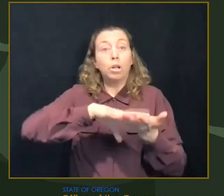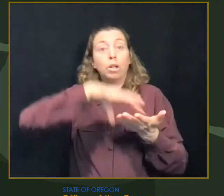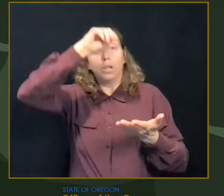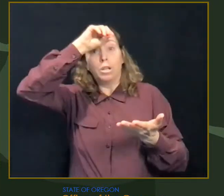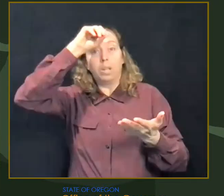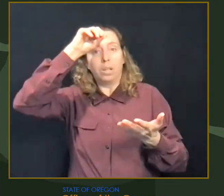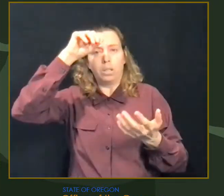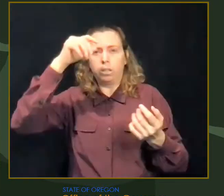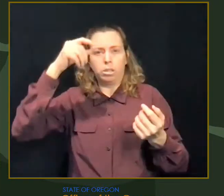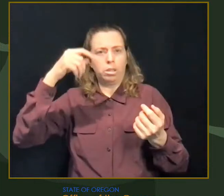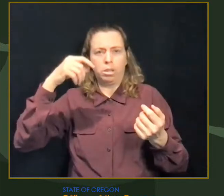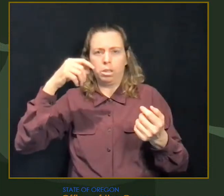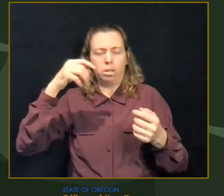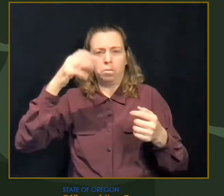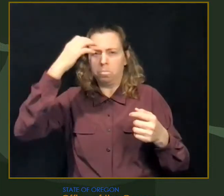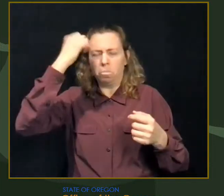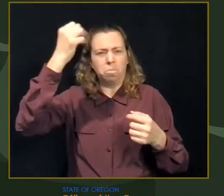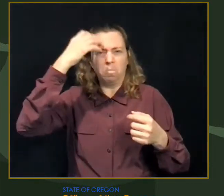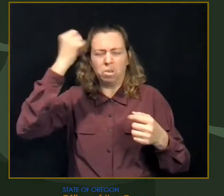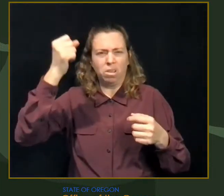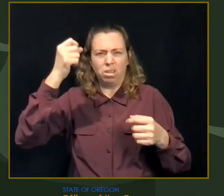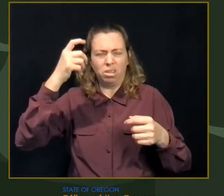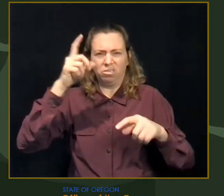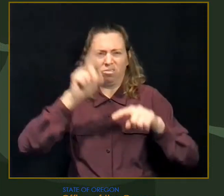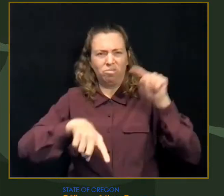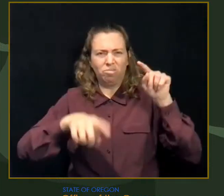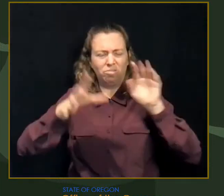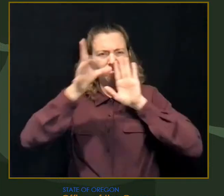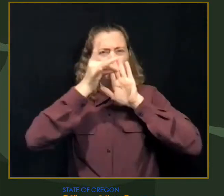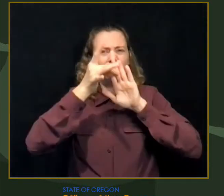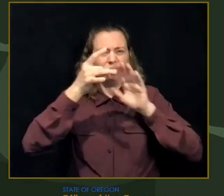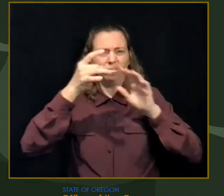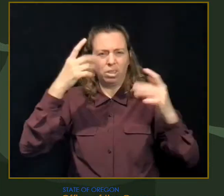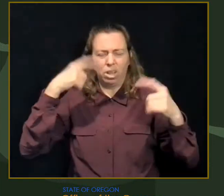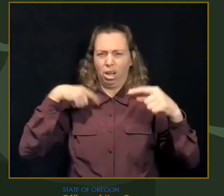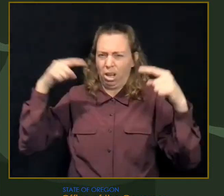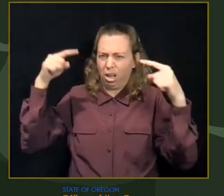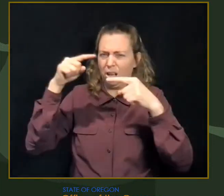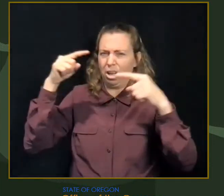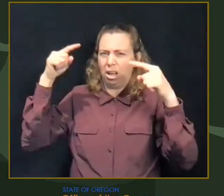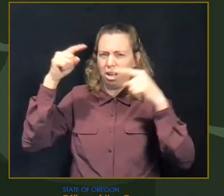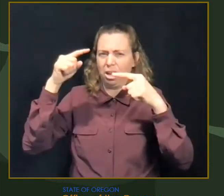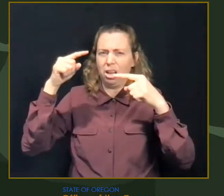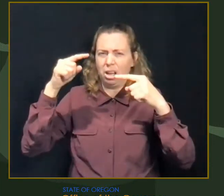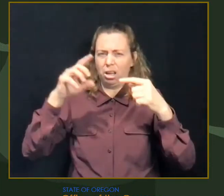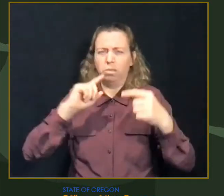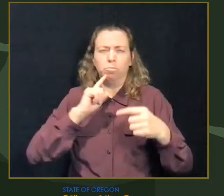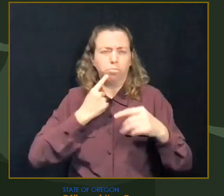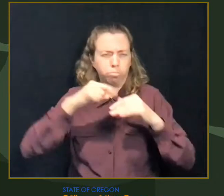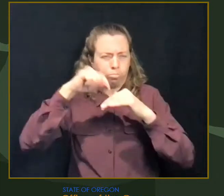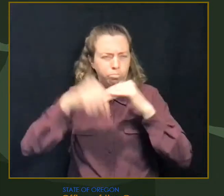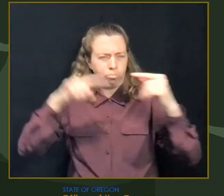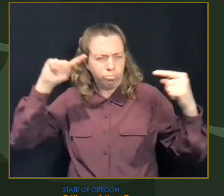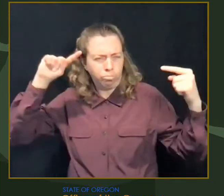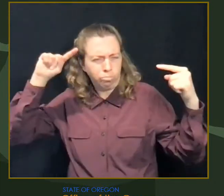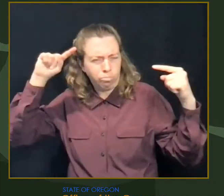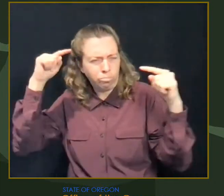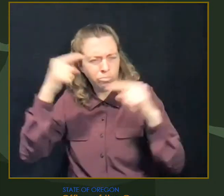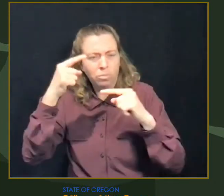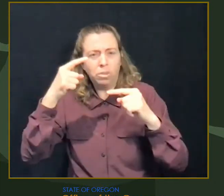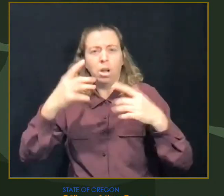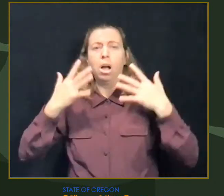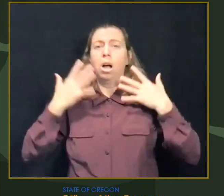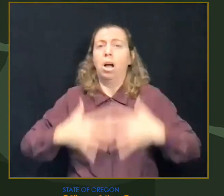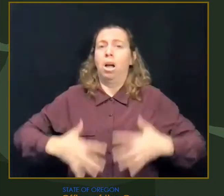dizziness, daily migraines, and the worst pain I ever felt all over my body. It also made my daily life so much